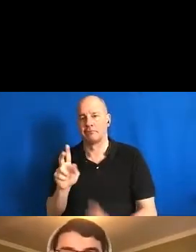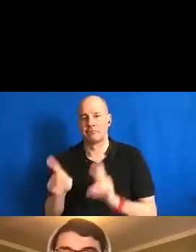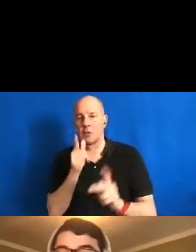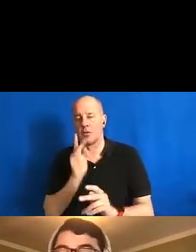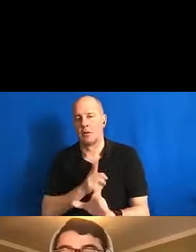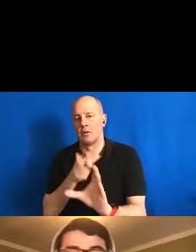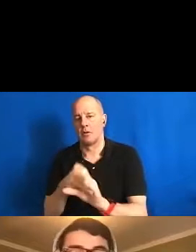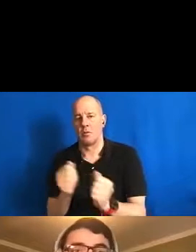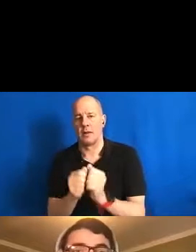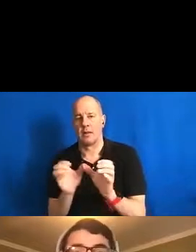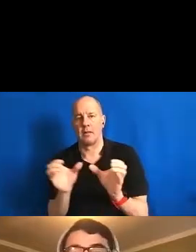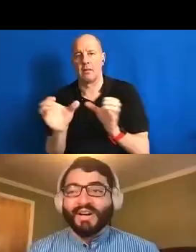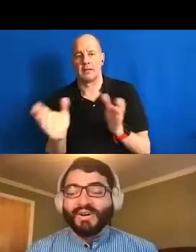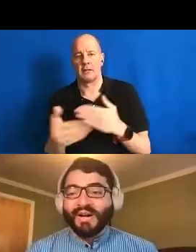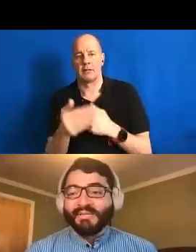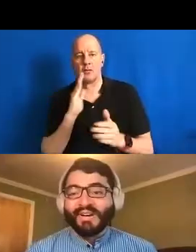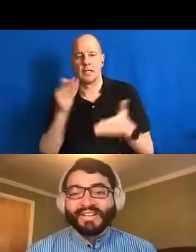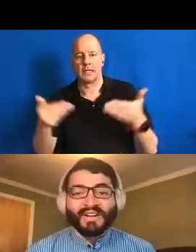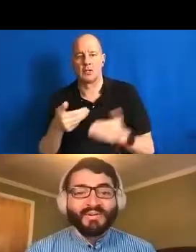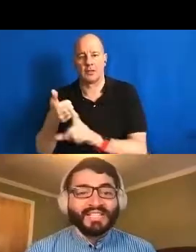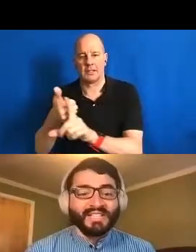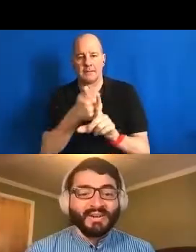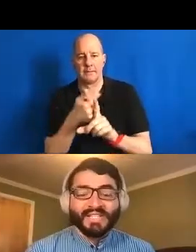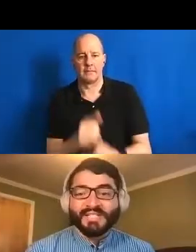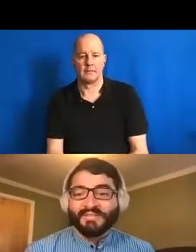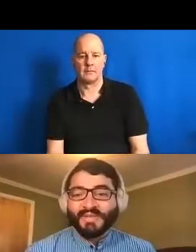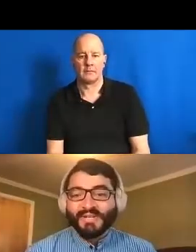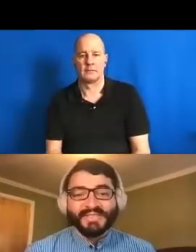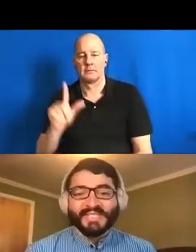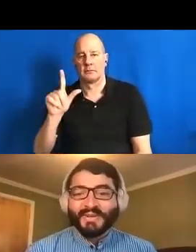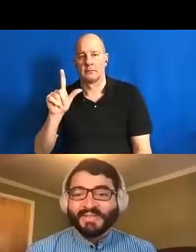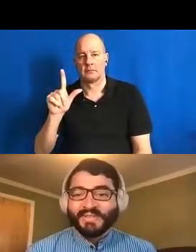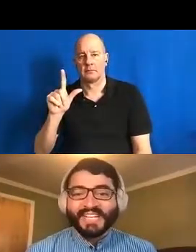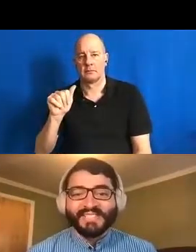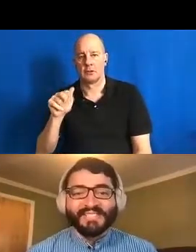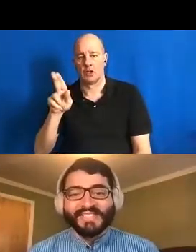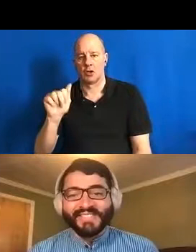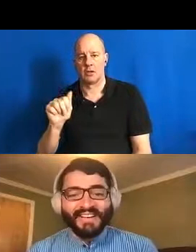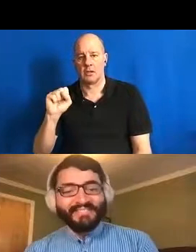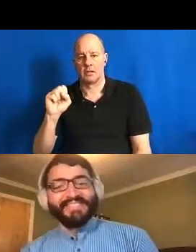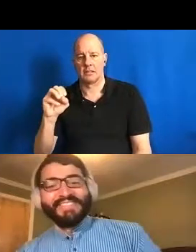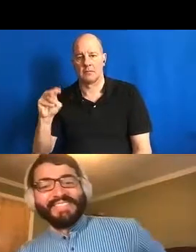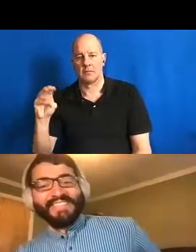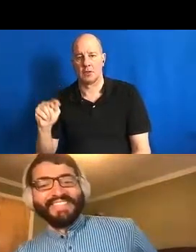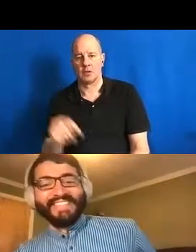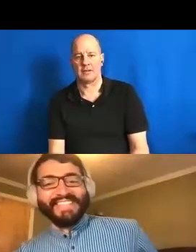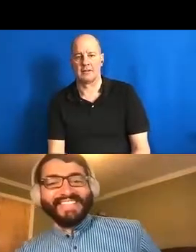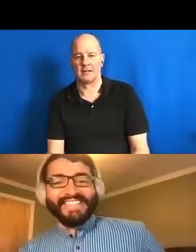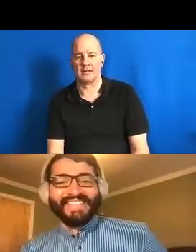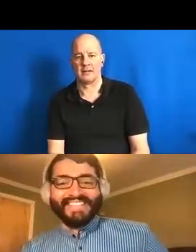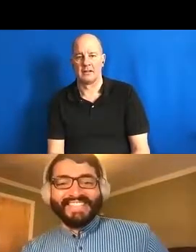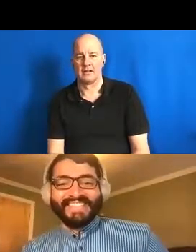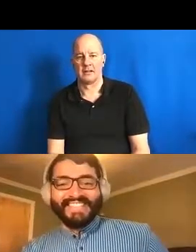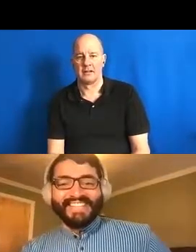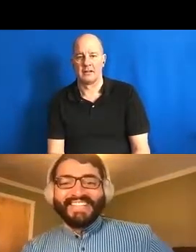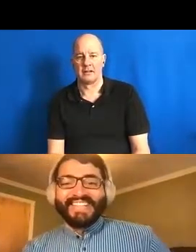breakout rooms to introduce themselves. So I'll start with Laura Smoot. Smoot, you mind introducing yourself? Sure,